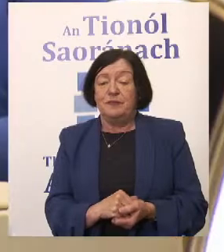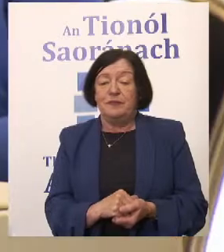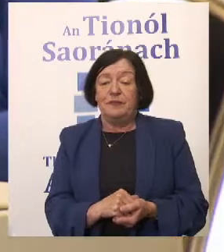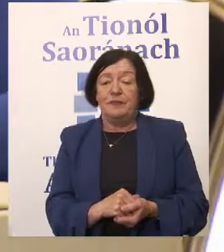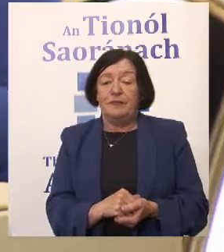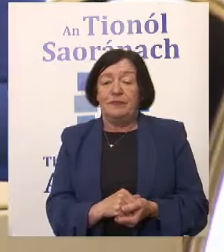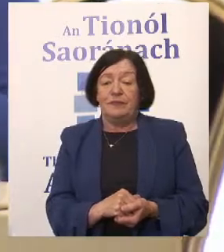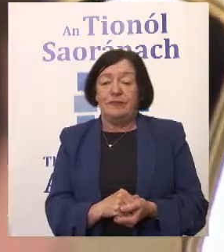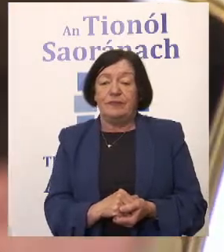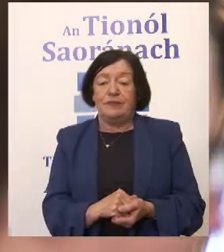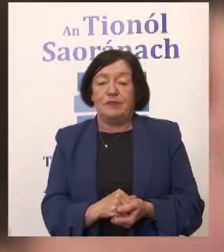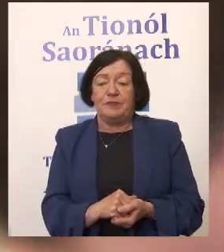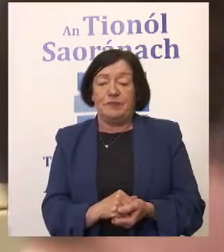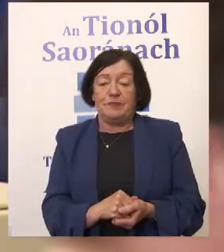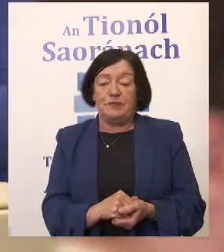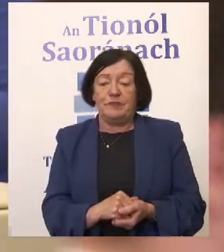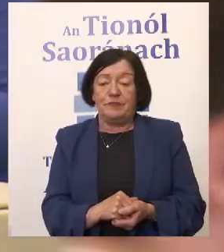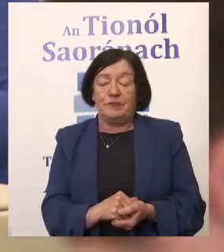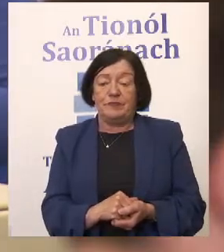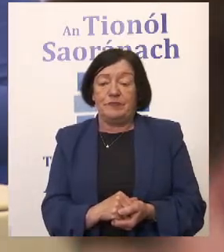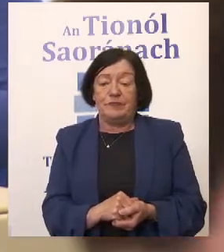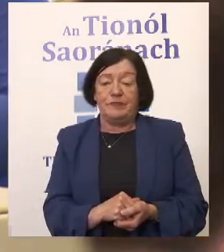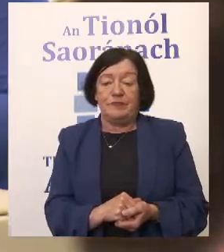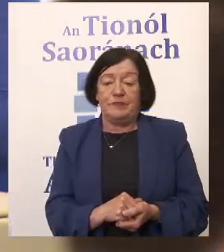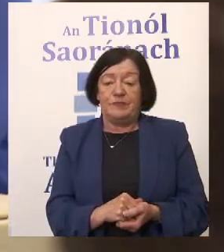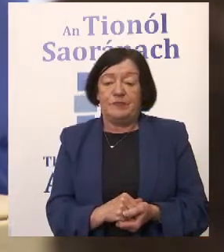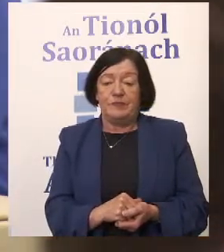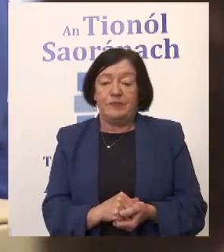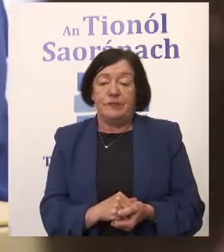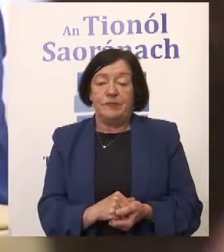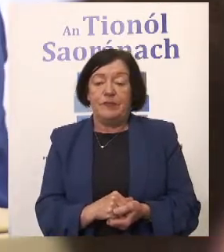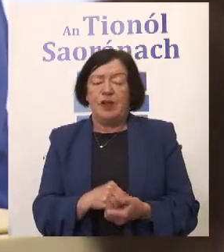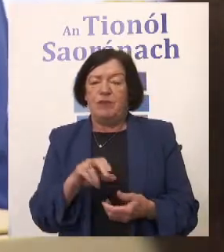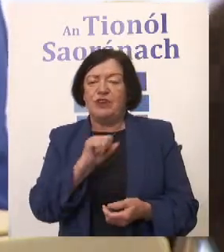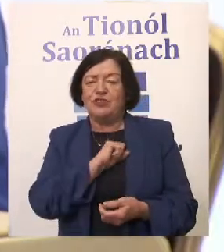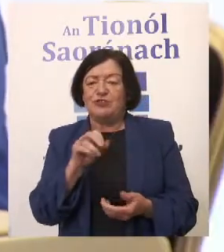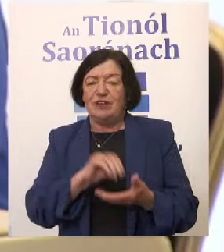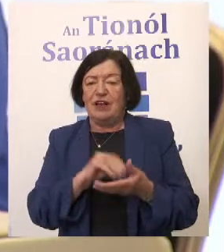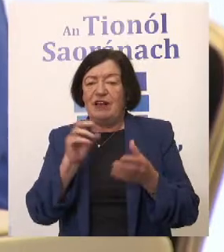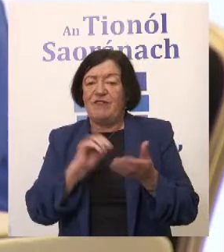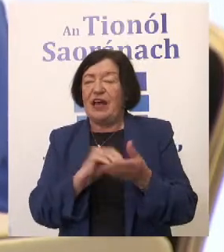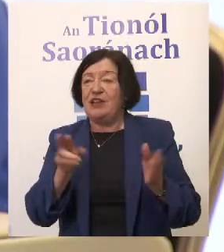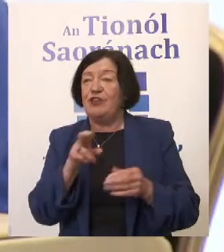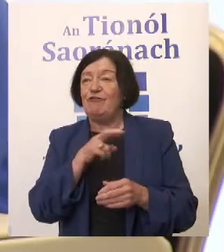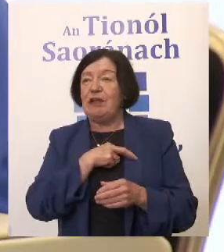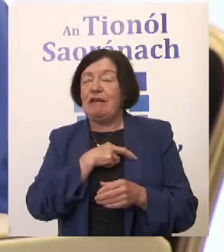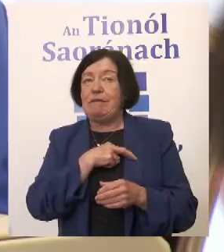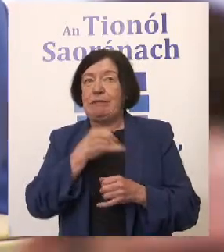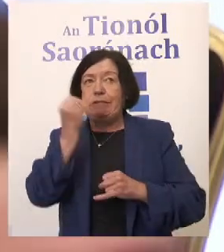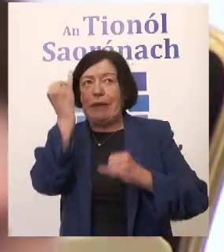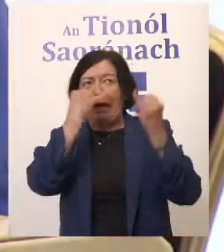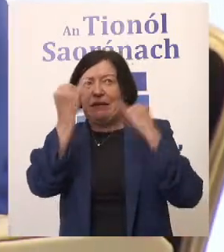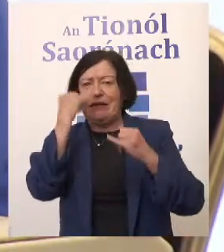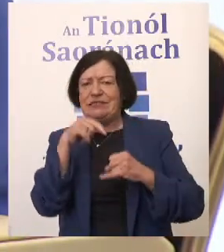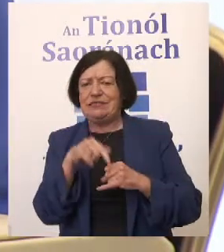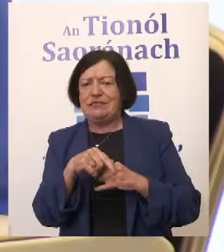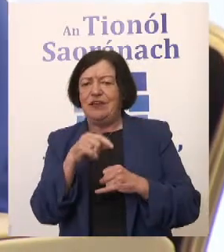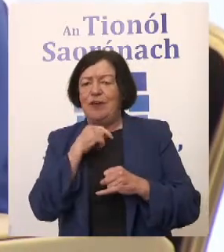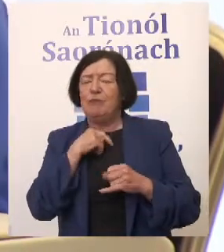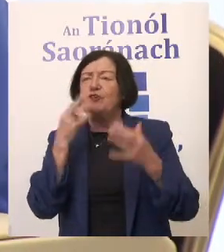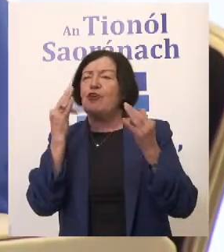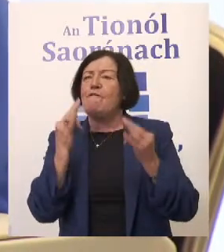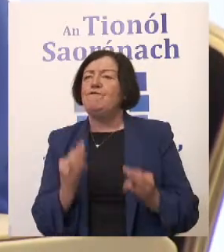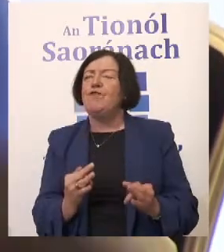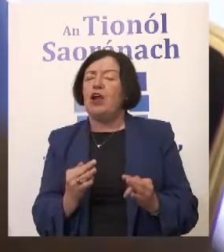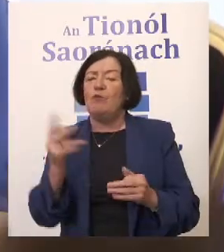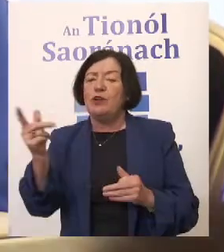I'm not sure I have any kind of real pearls of wisdom there, other than to confirm